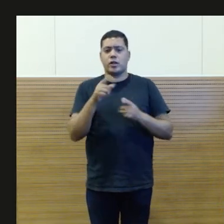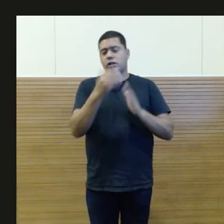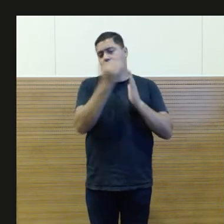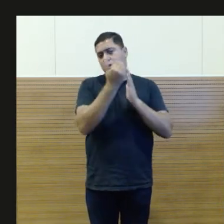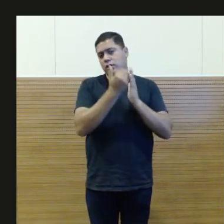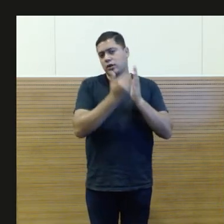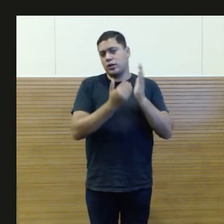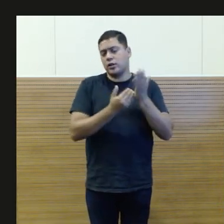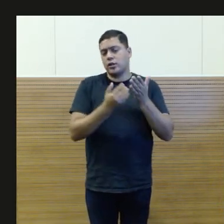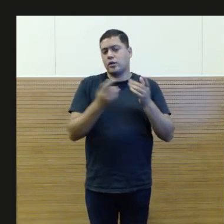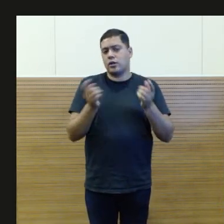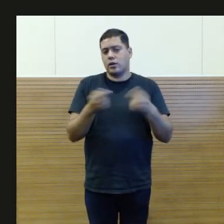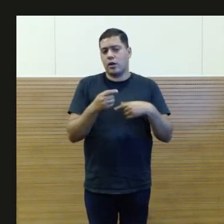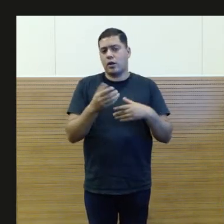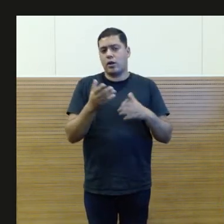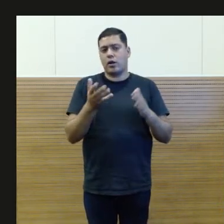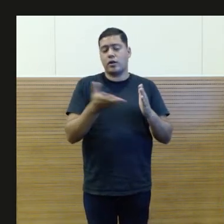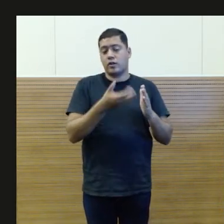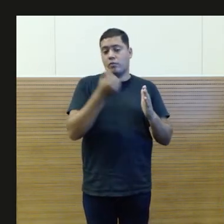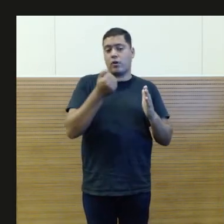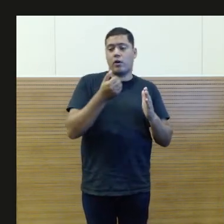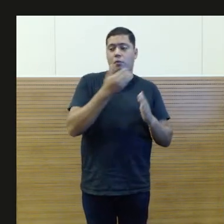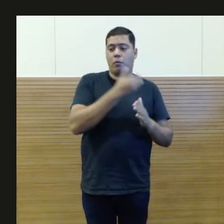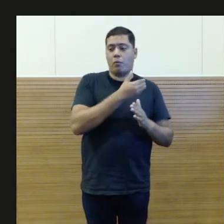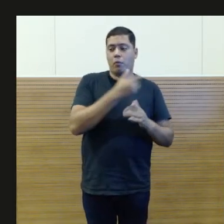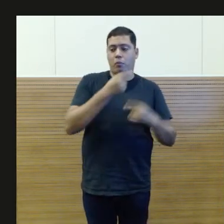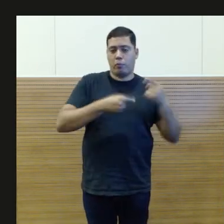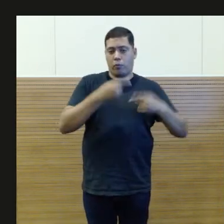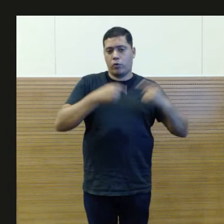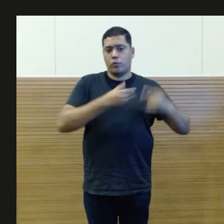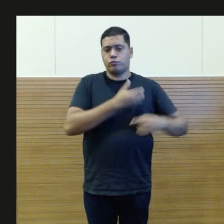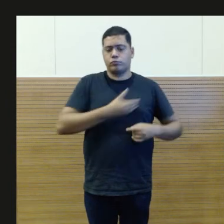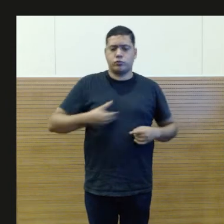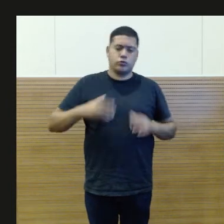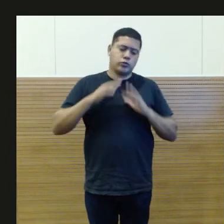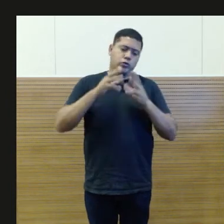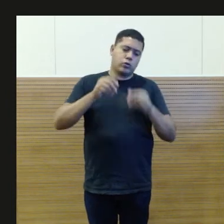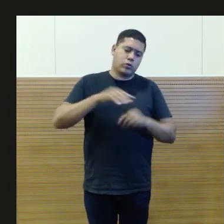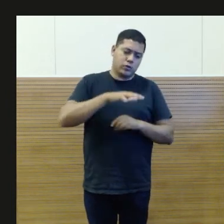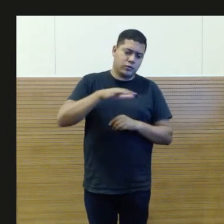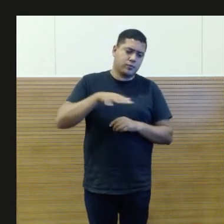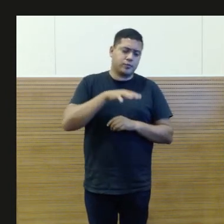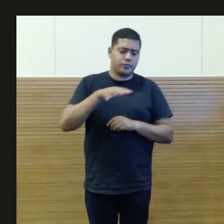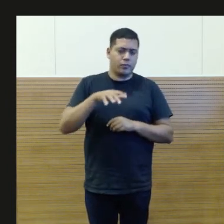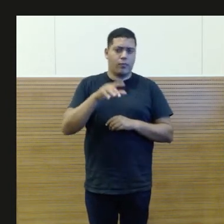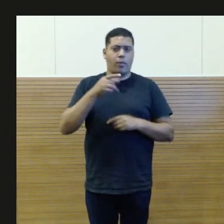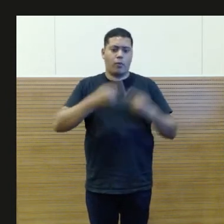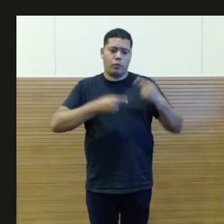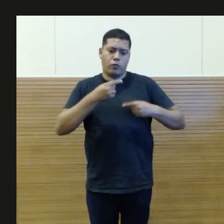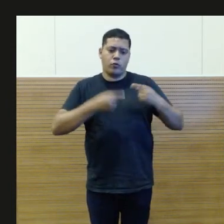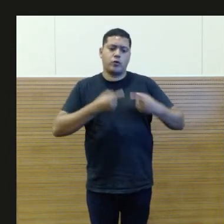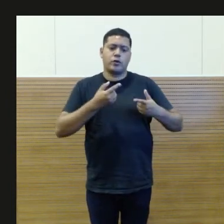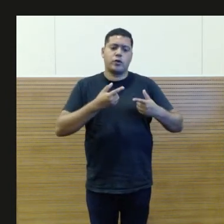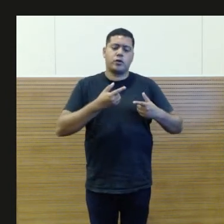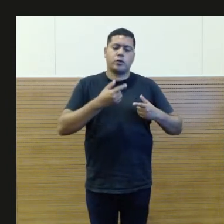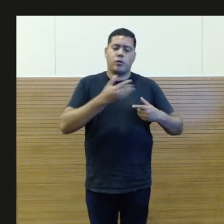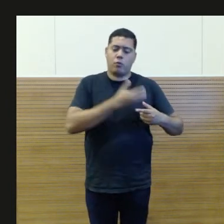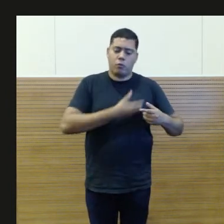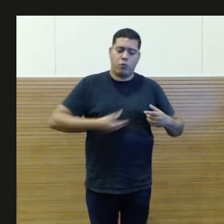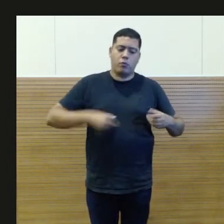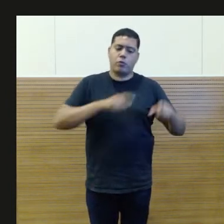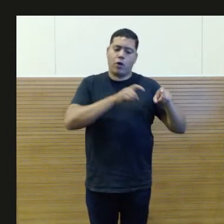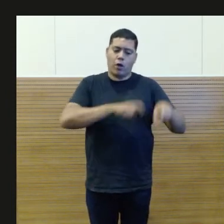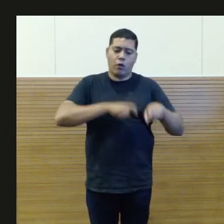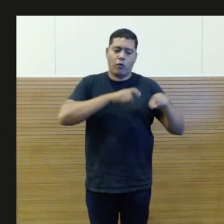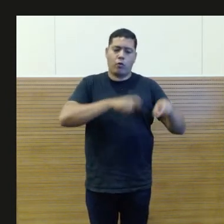have, and try to restore the families, the family cooking habits. And we believe that arrival